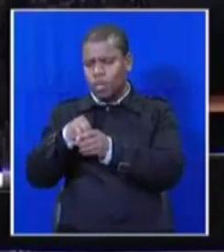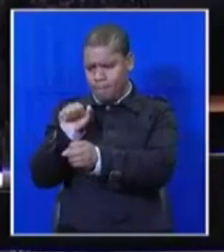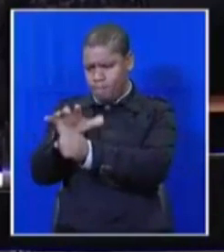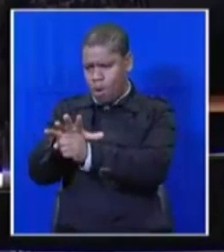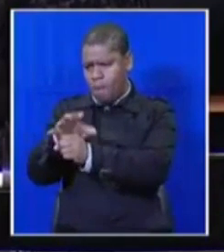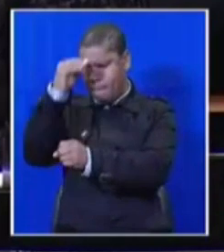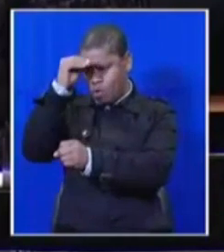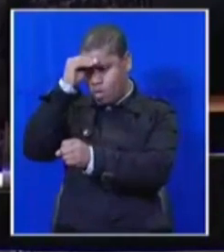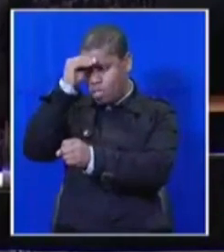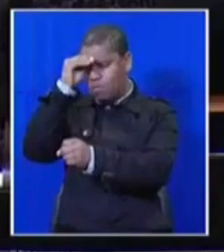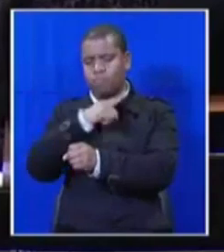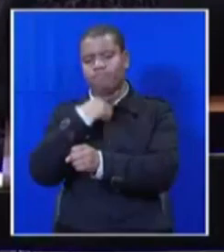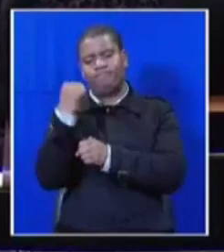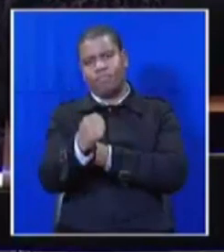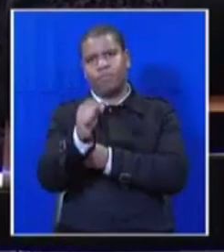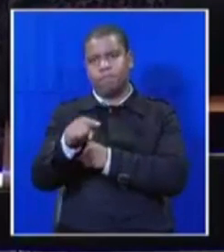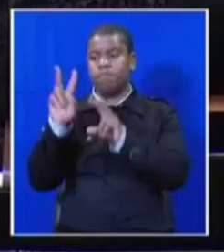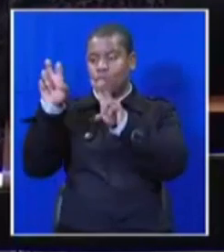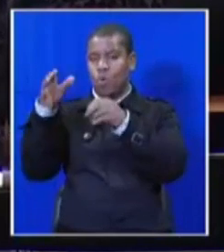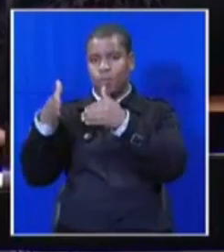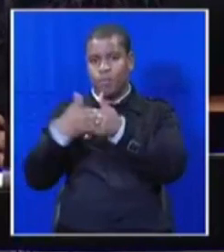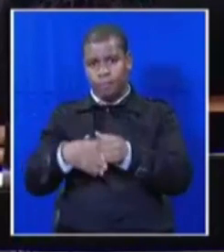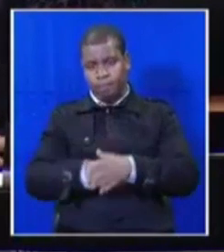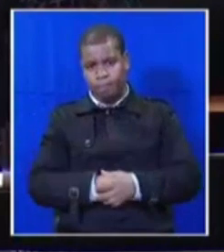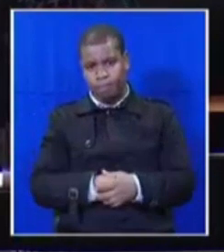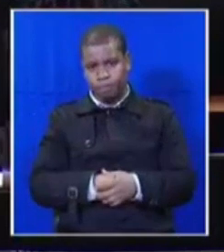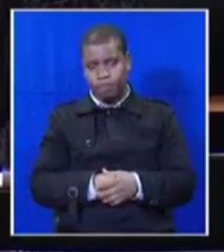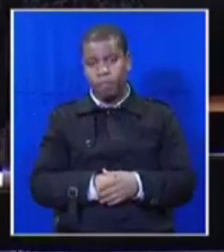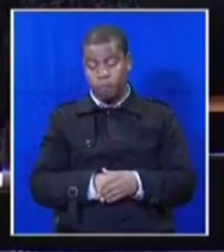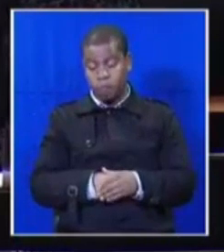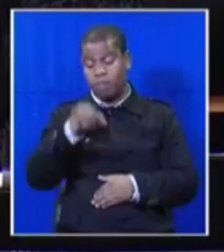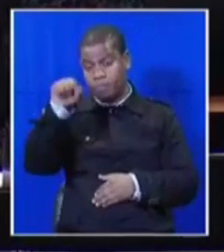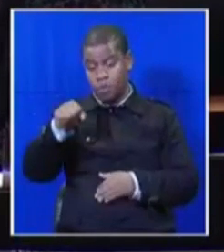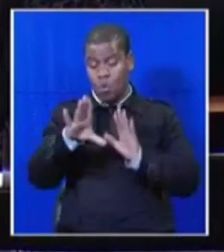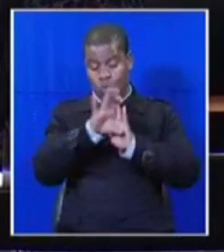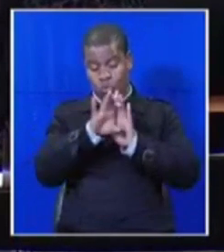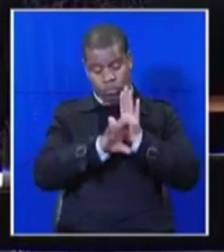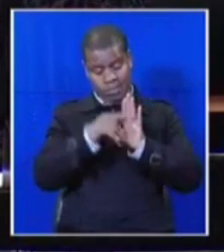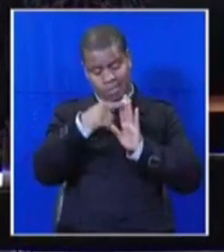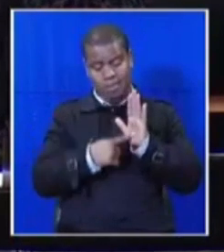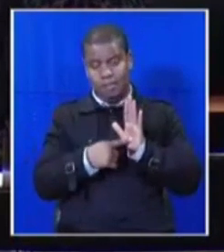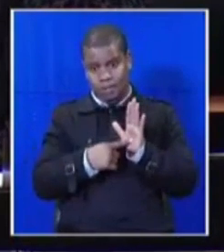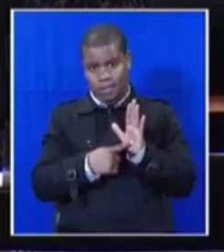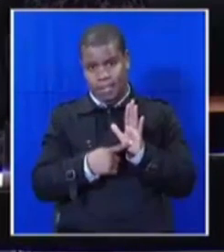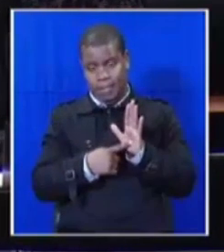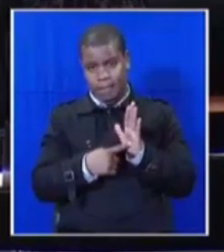police, unquote. While the Constitution, honorable members,